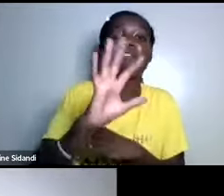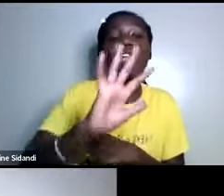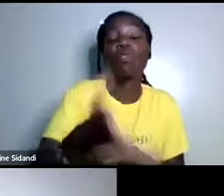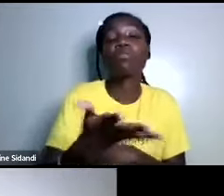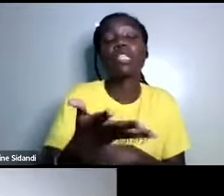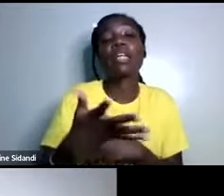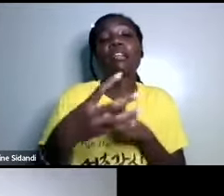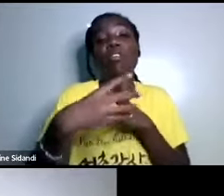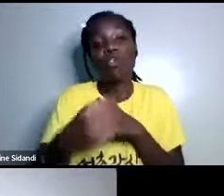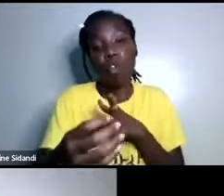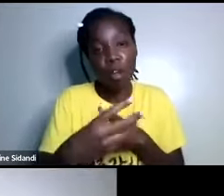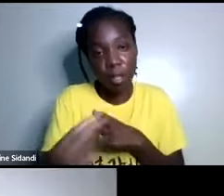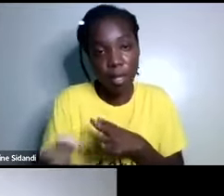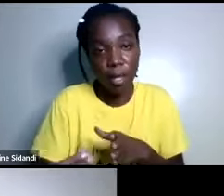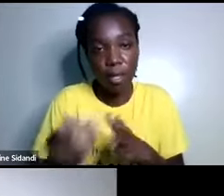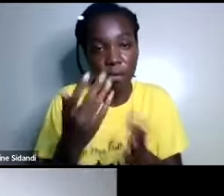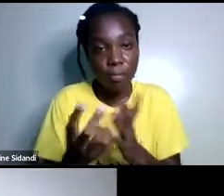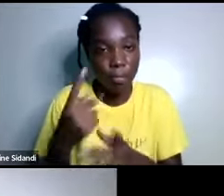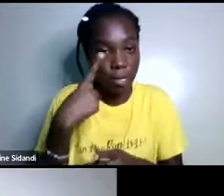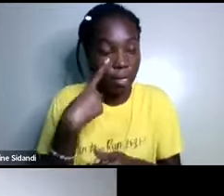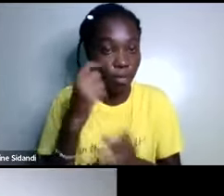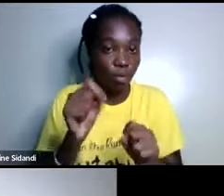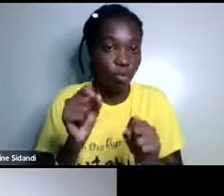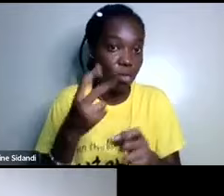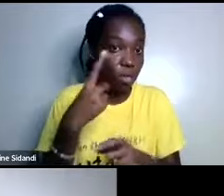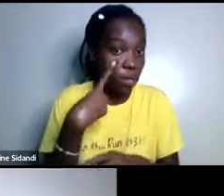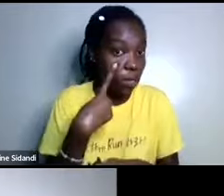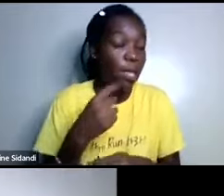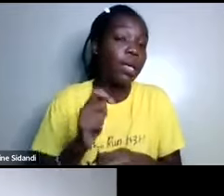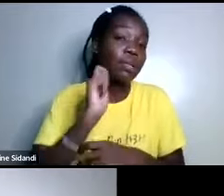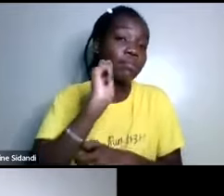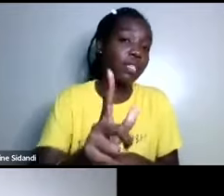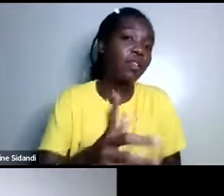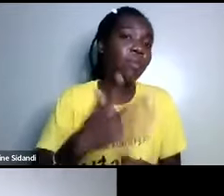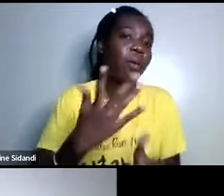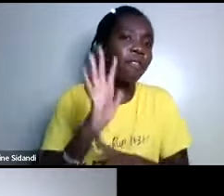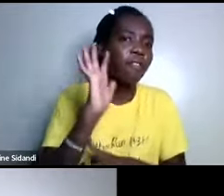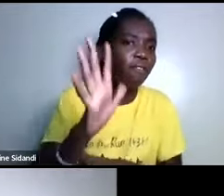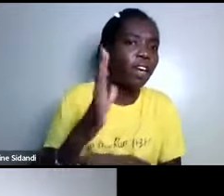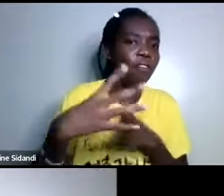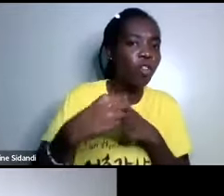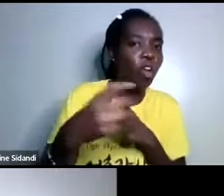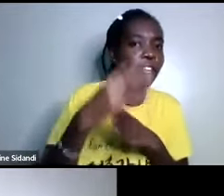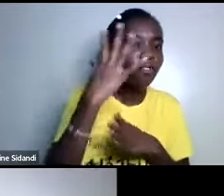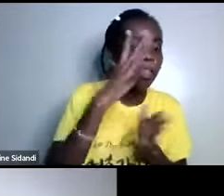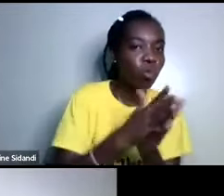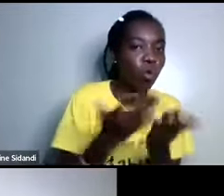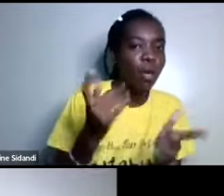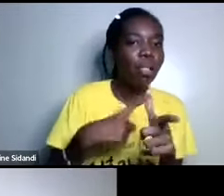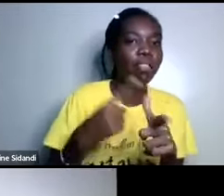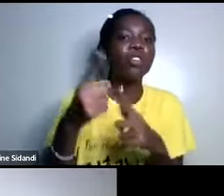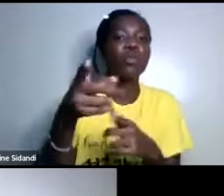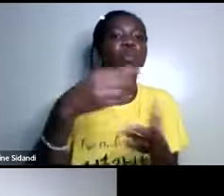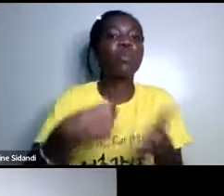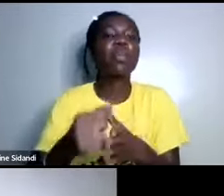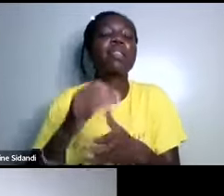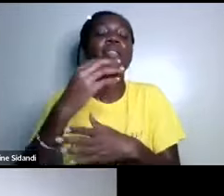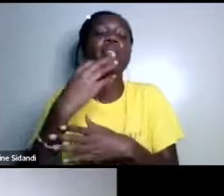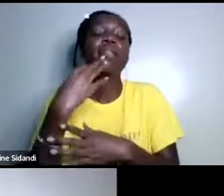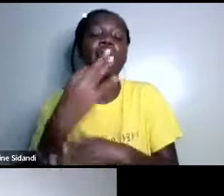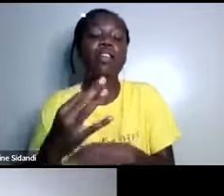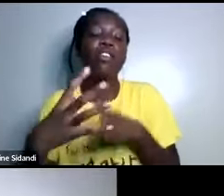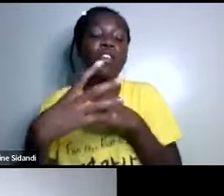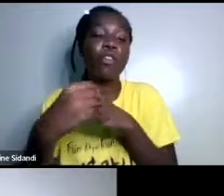get a lead for, let's say, $5 on Facebook, you're paying $300 a lead. And you need to see if you're able to make money from that